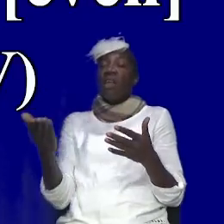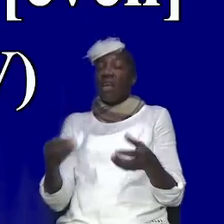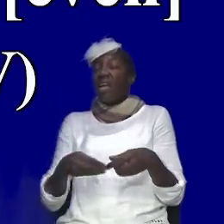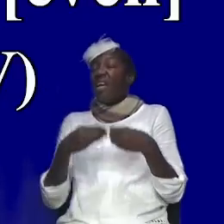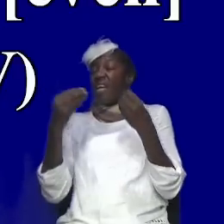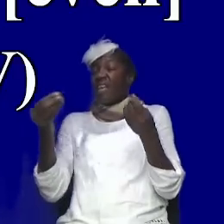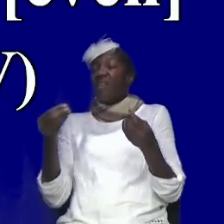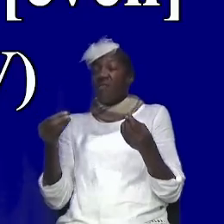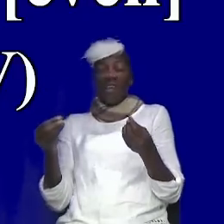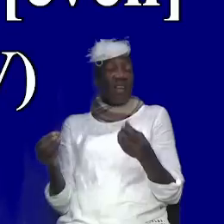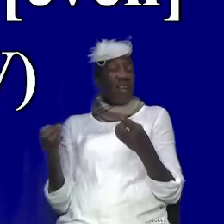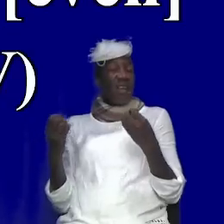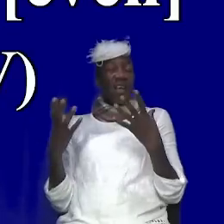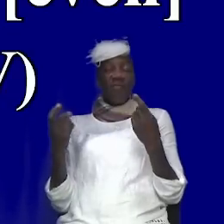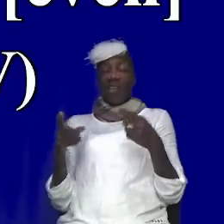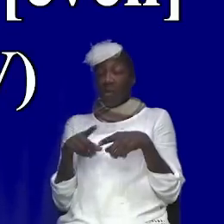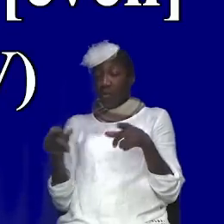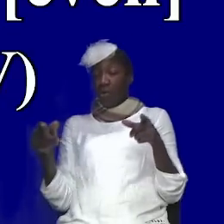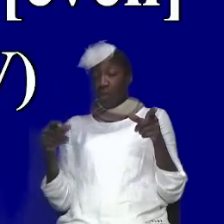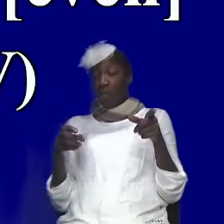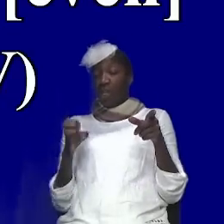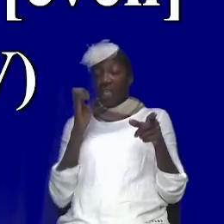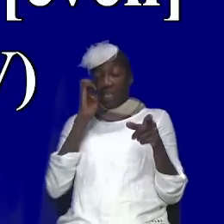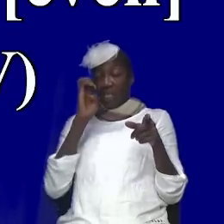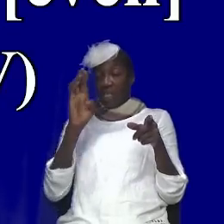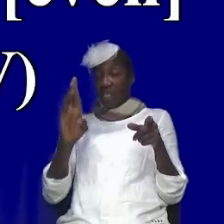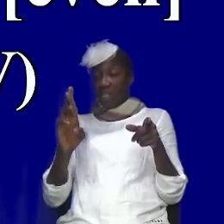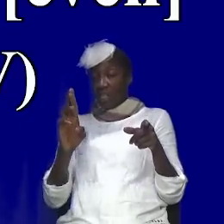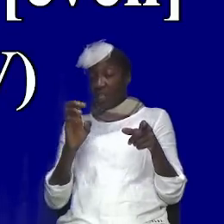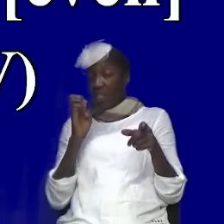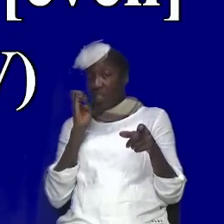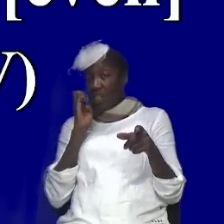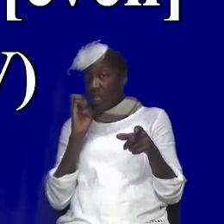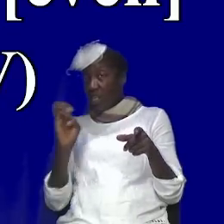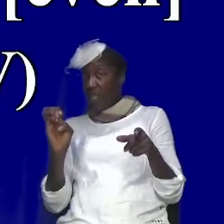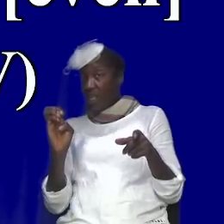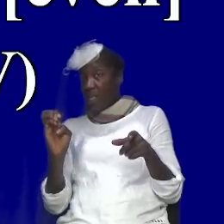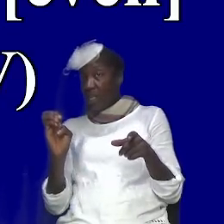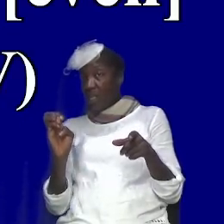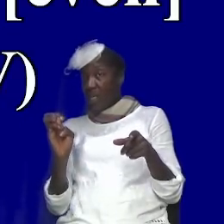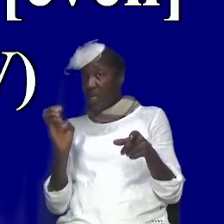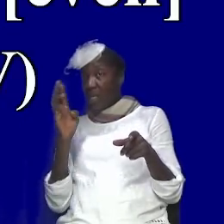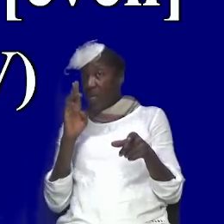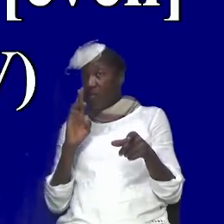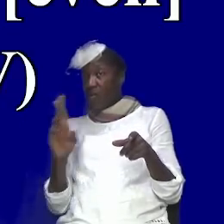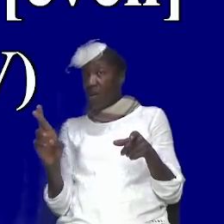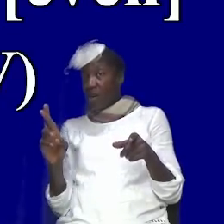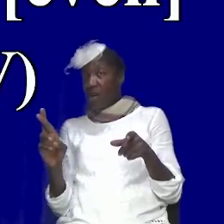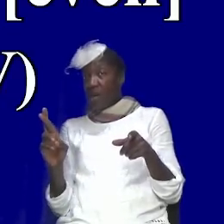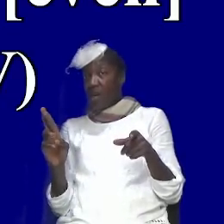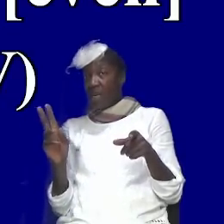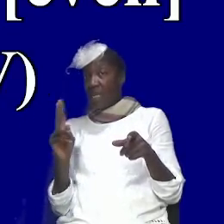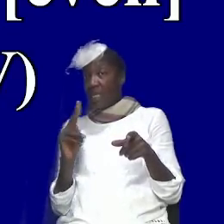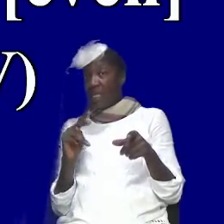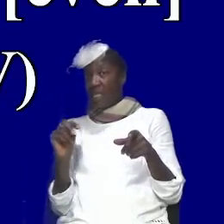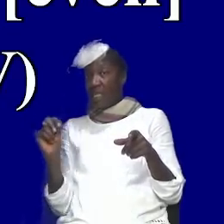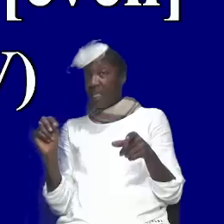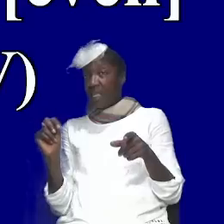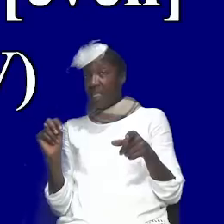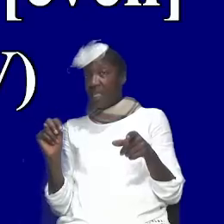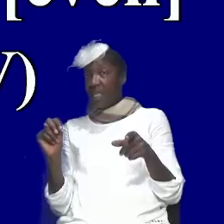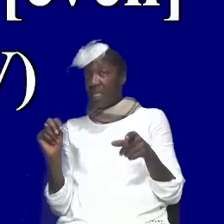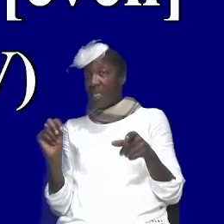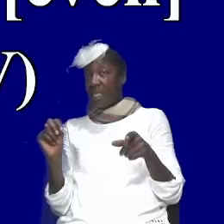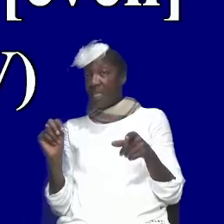their abundance. But she of her, out of her need, did cast